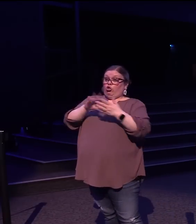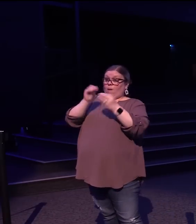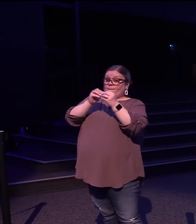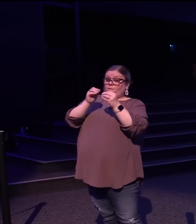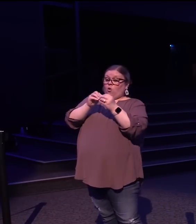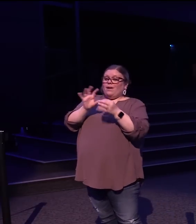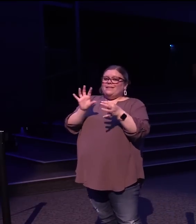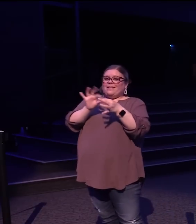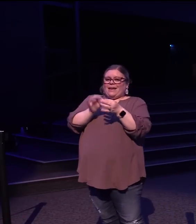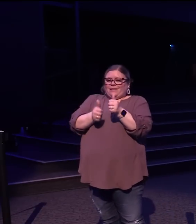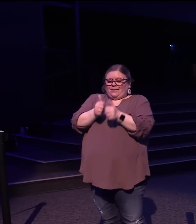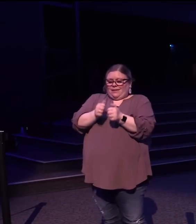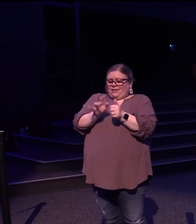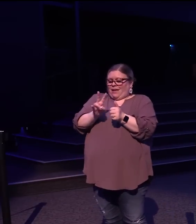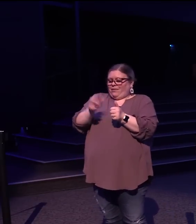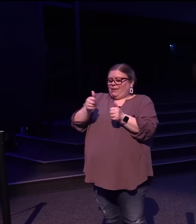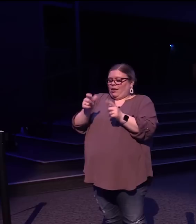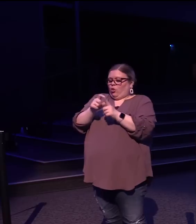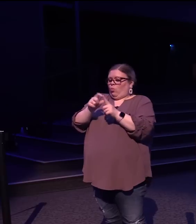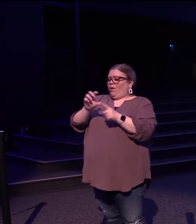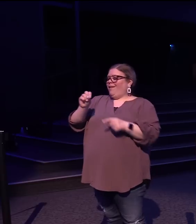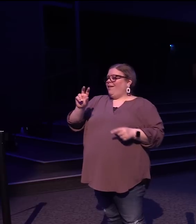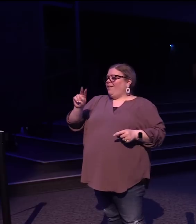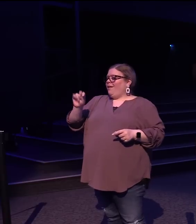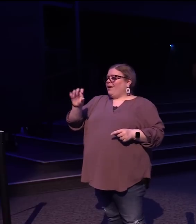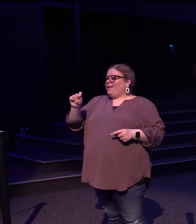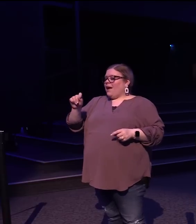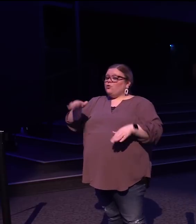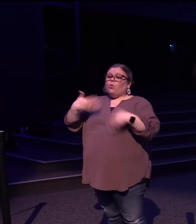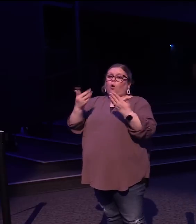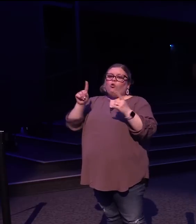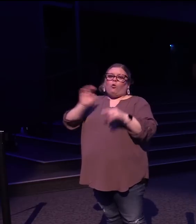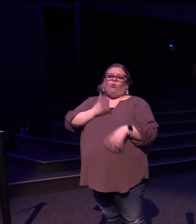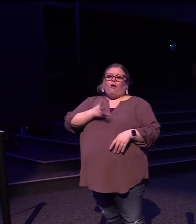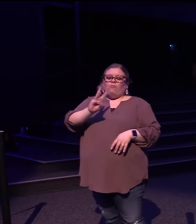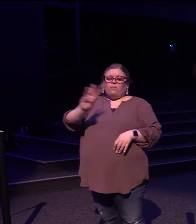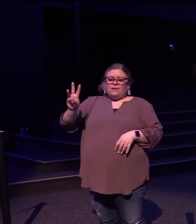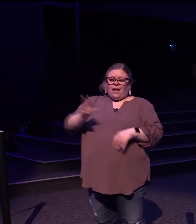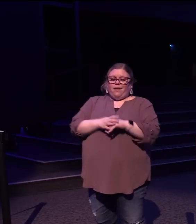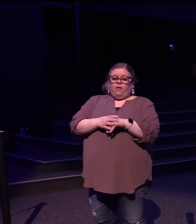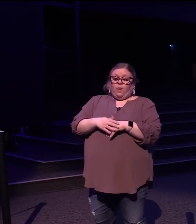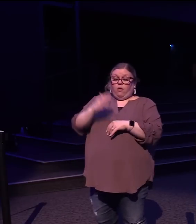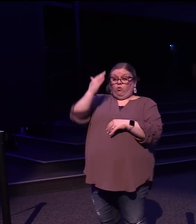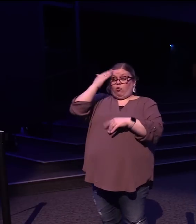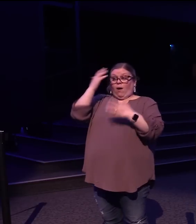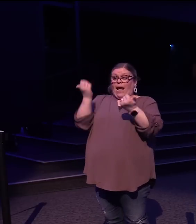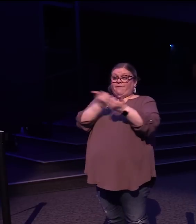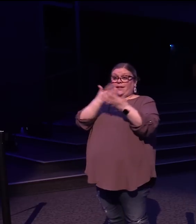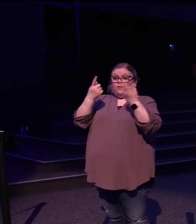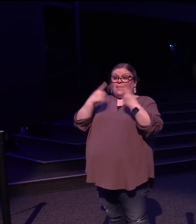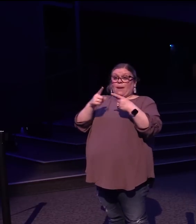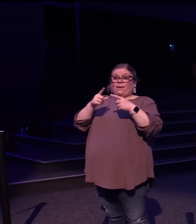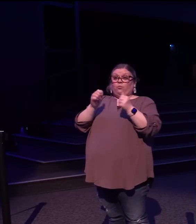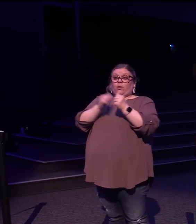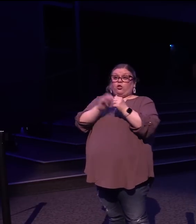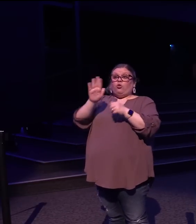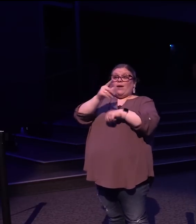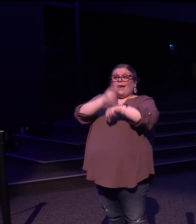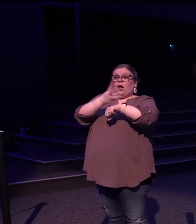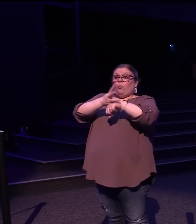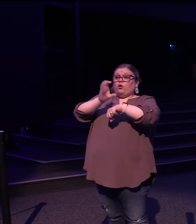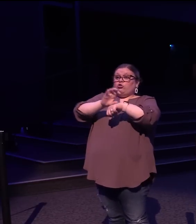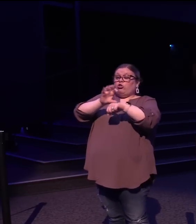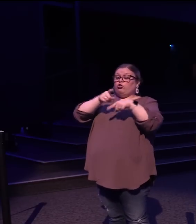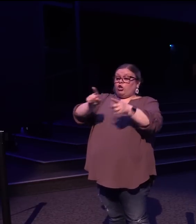text CONNECT to 71010, or visit gatewaypeople.com. To stay connected with the Gateway family throughout the week, follow us on